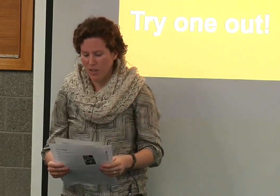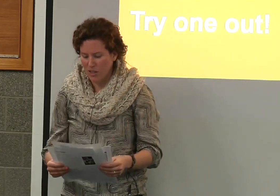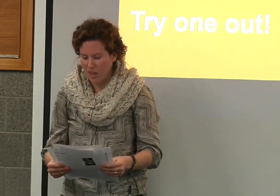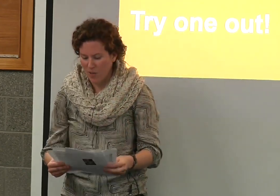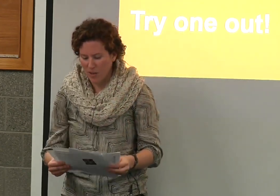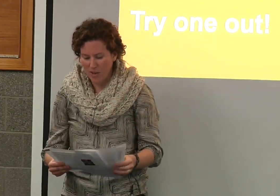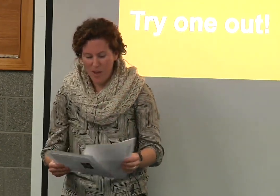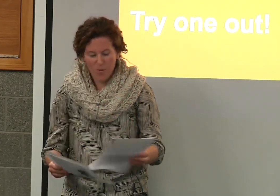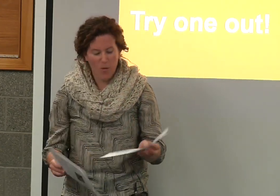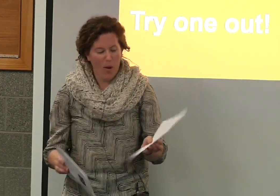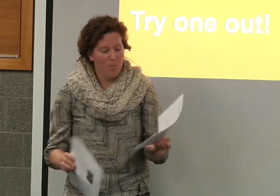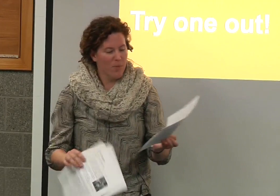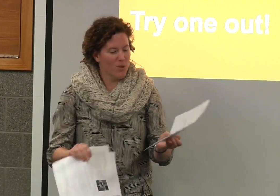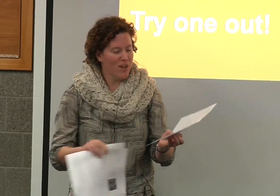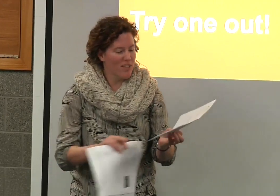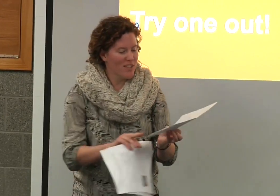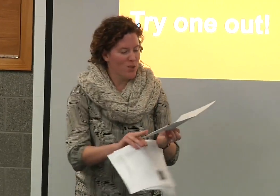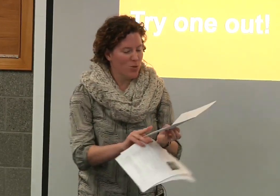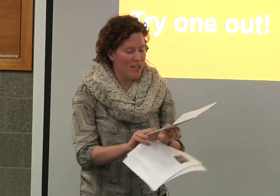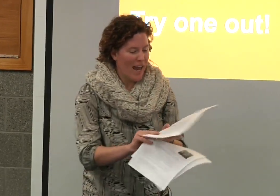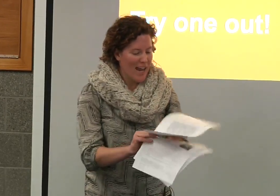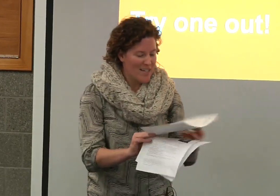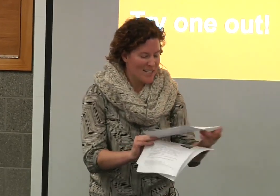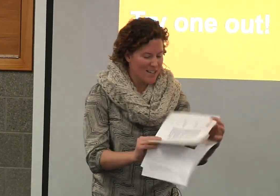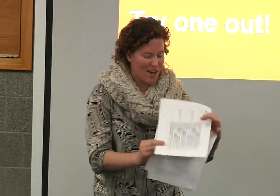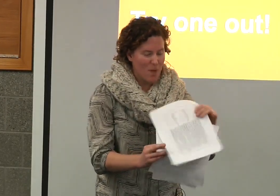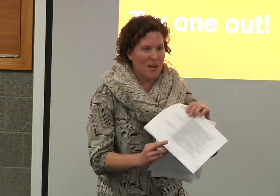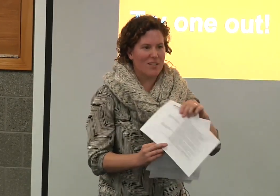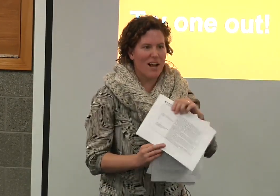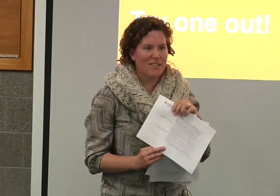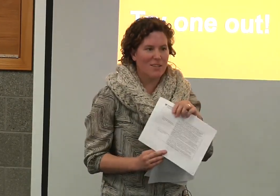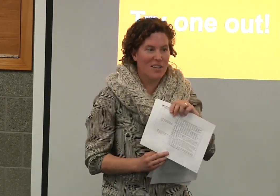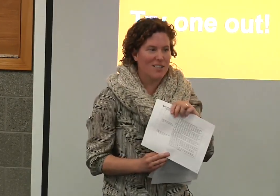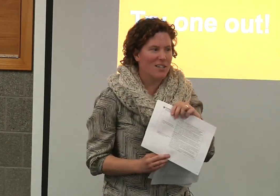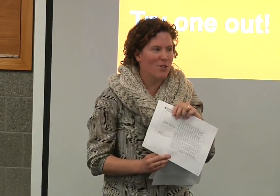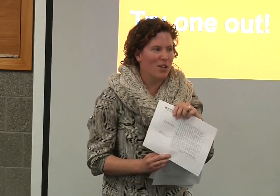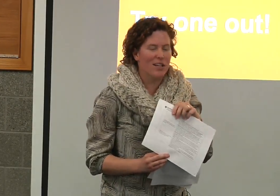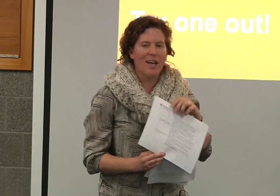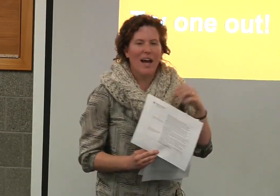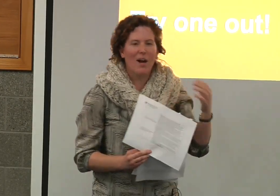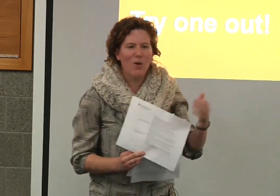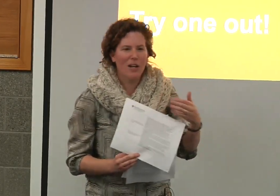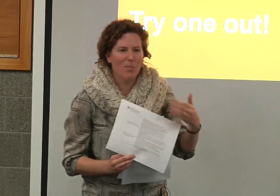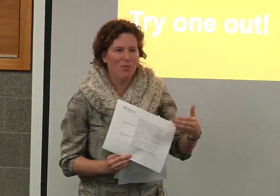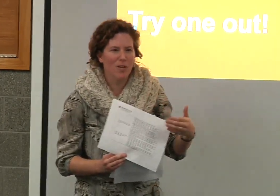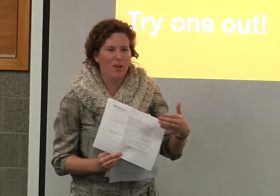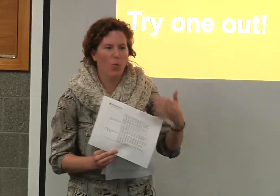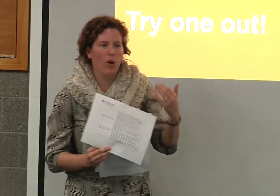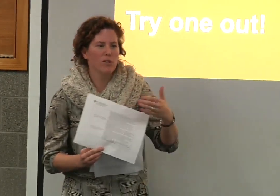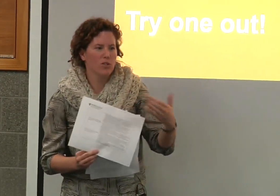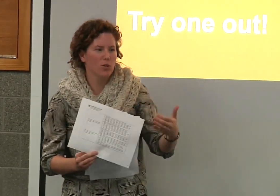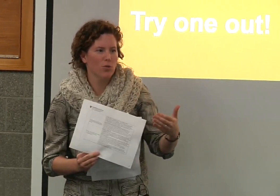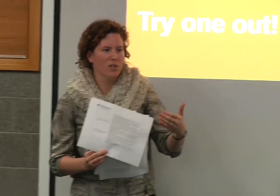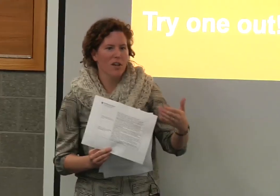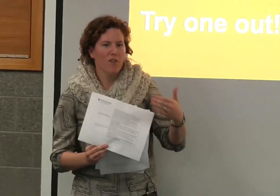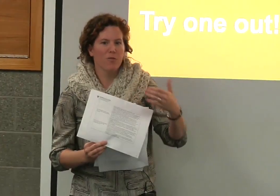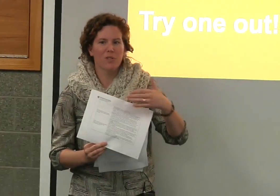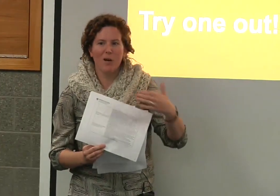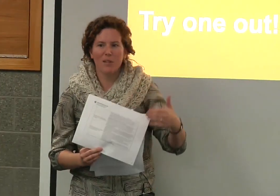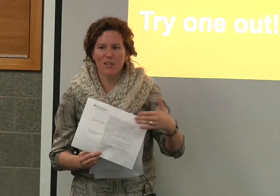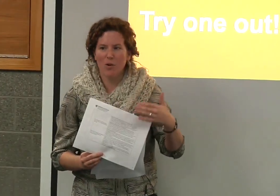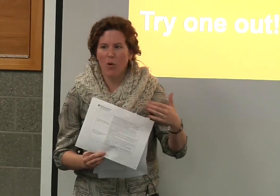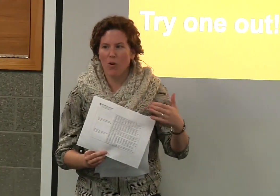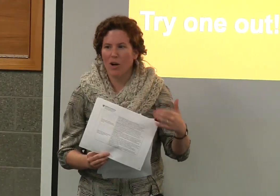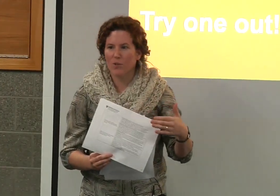case we're exploring together. So I think this is really handy because it has things in here like, how can I prevent one